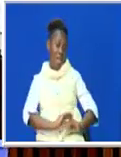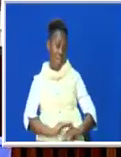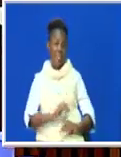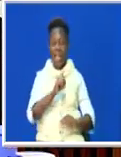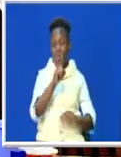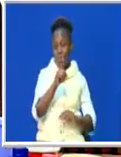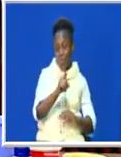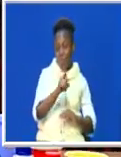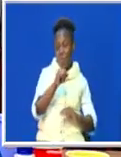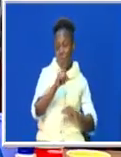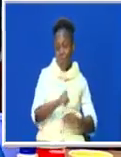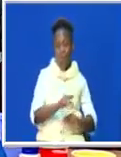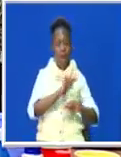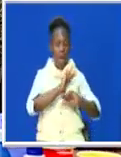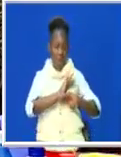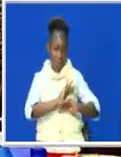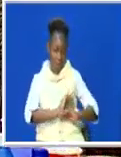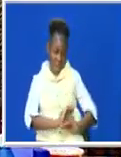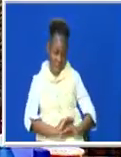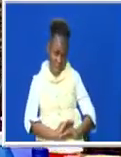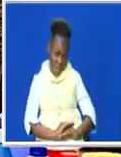wewe upumuzike.